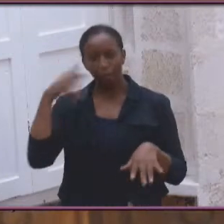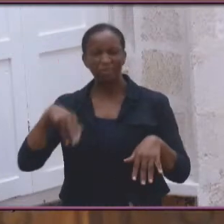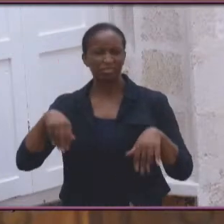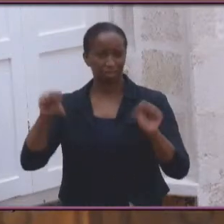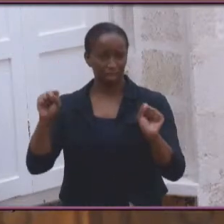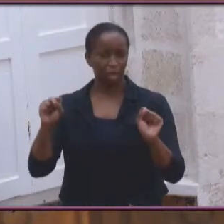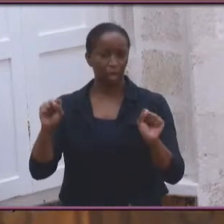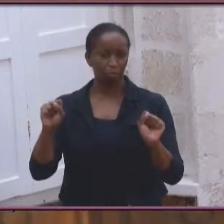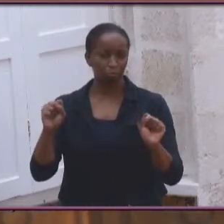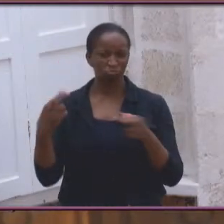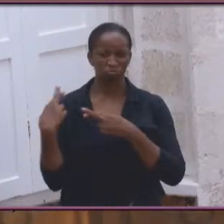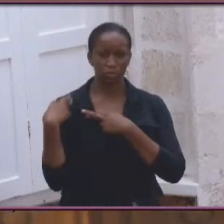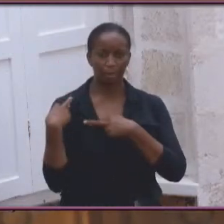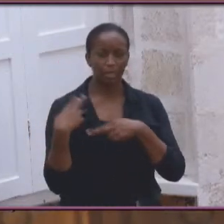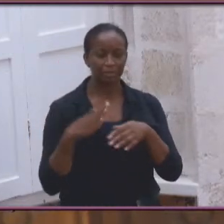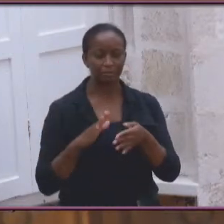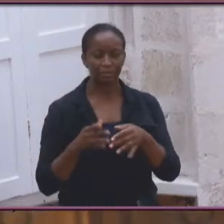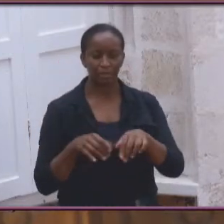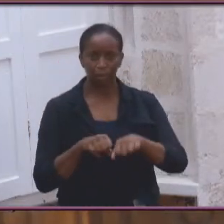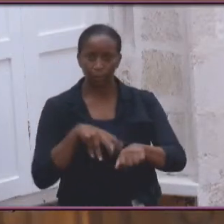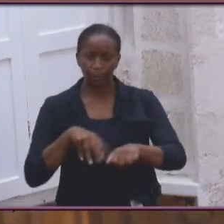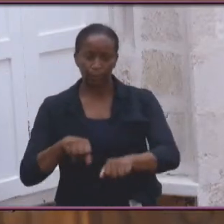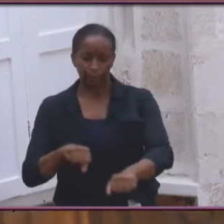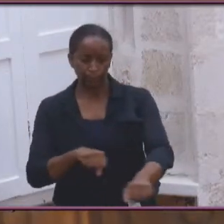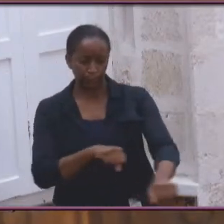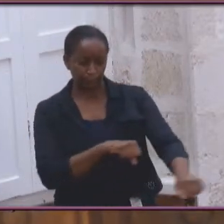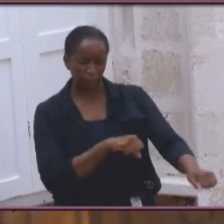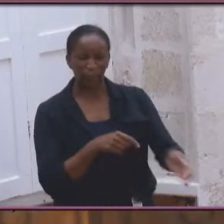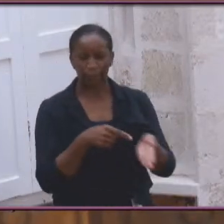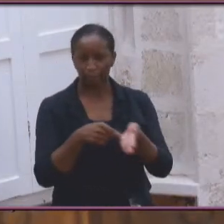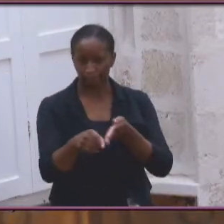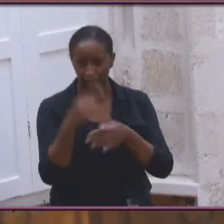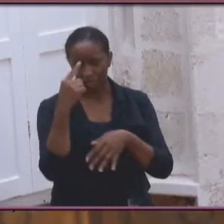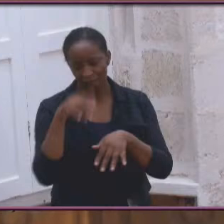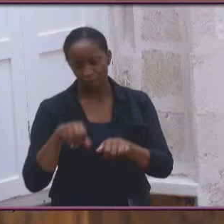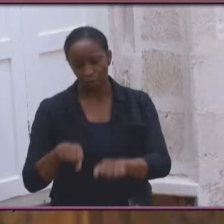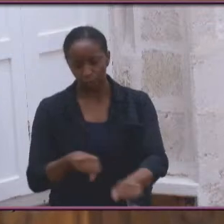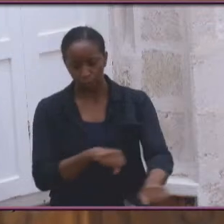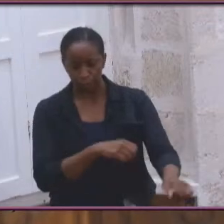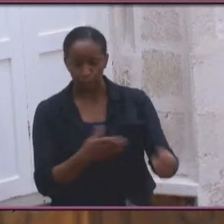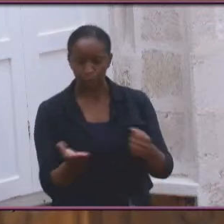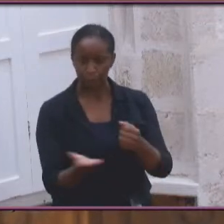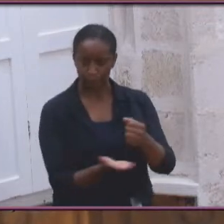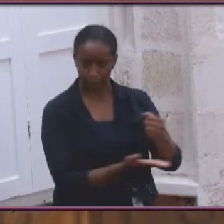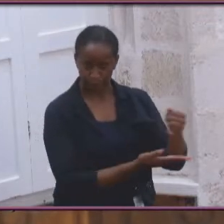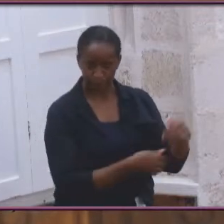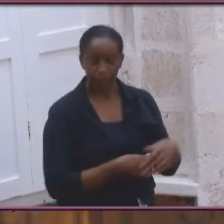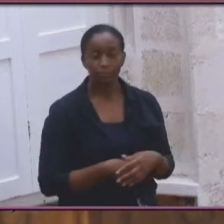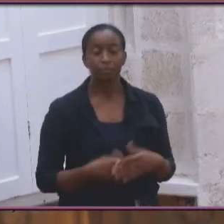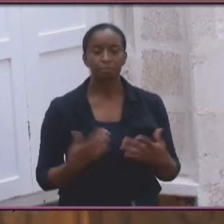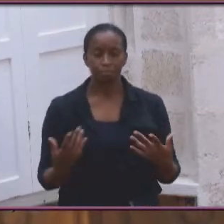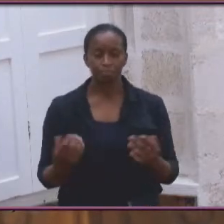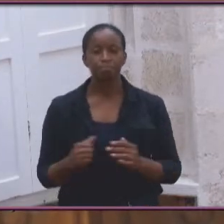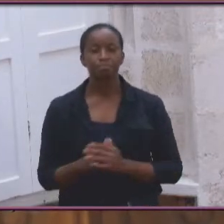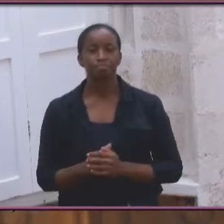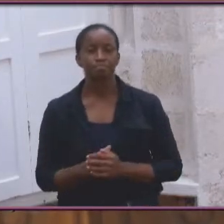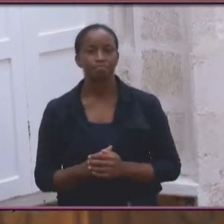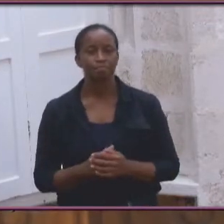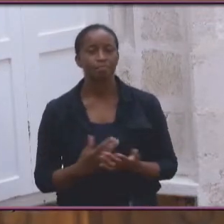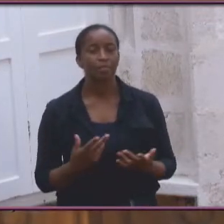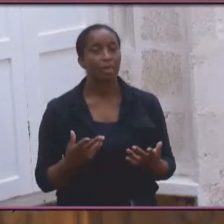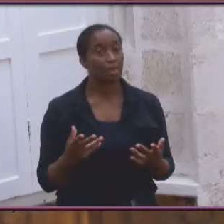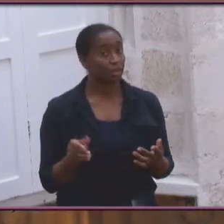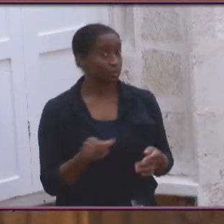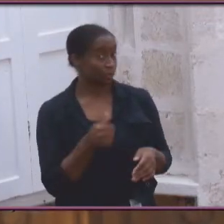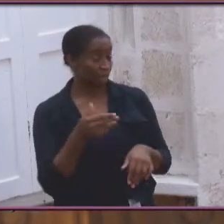imposed for persons in contravention of the Act, and in circumstances where they still refuse, and then the ministry